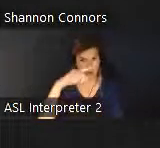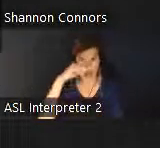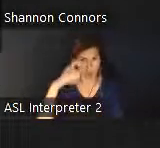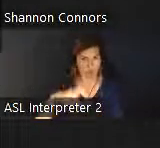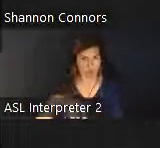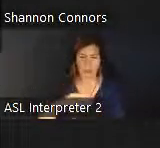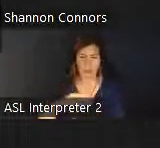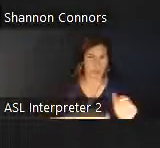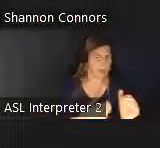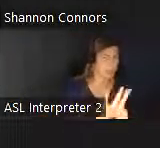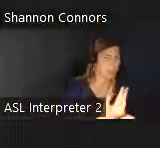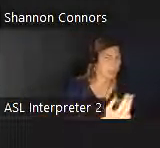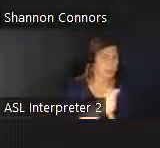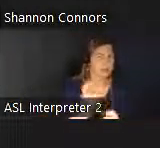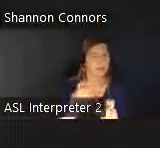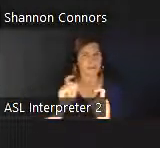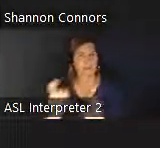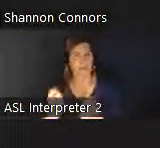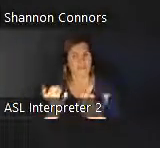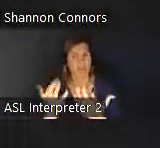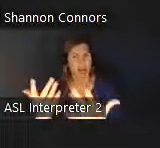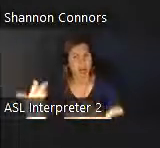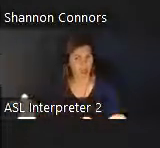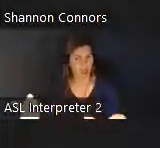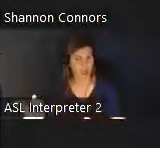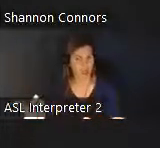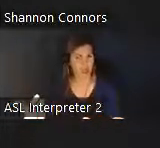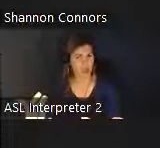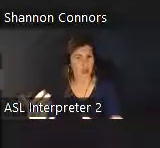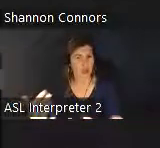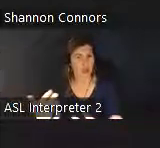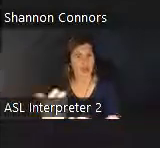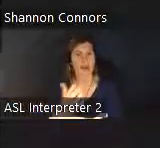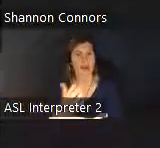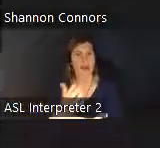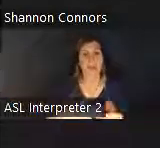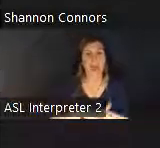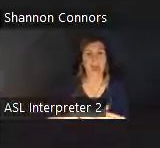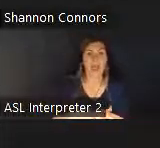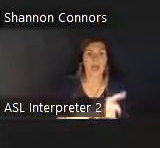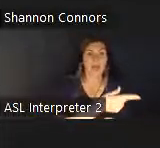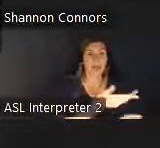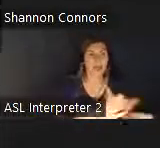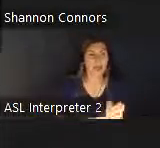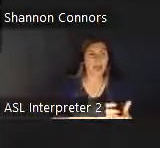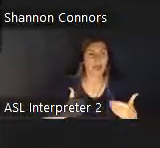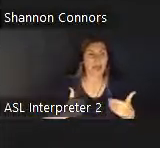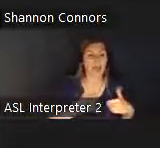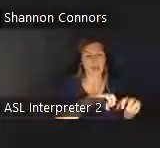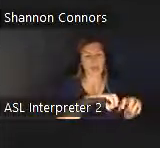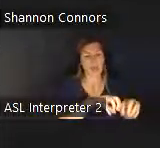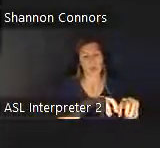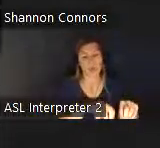spring, and actually opening up some of these areas to grazing in the winter as conditions change.